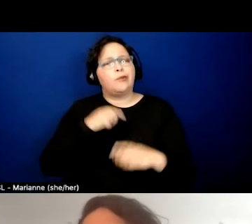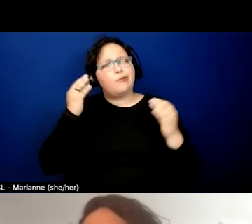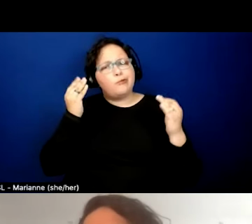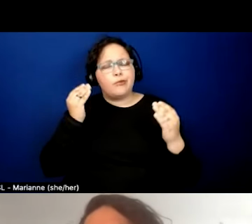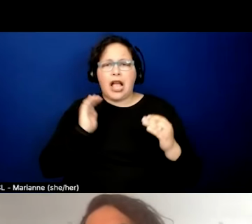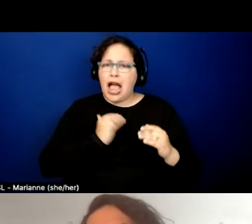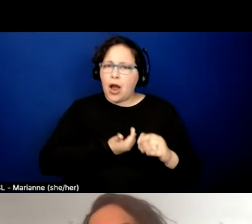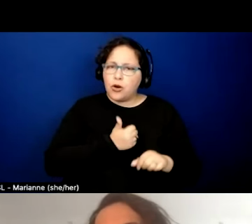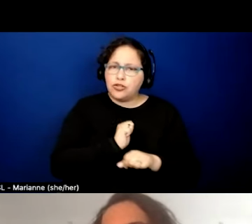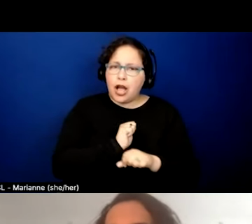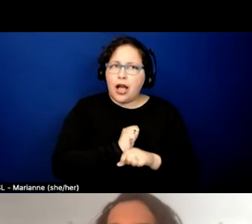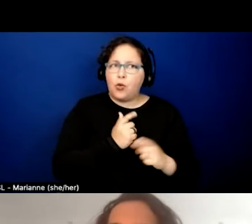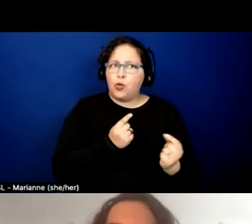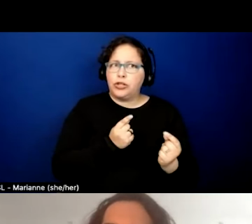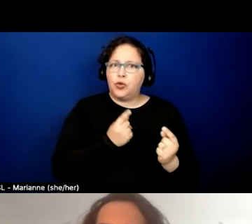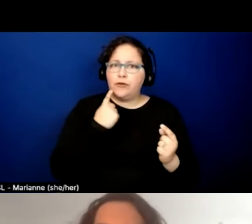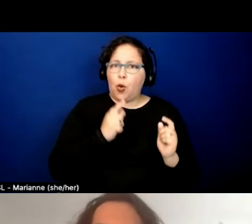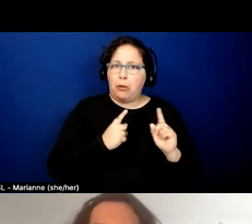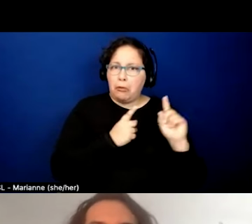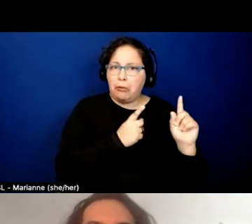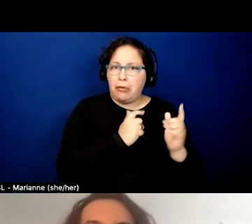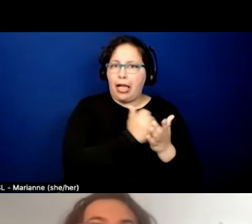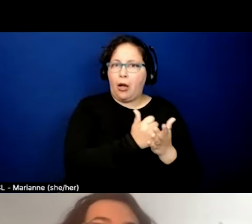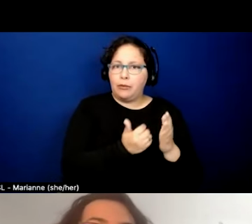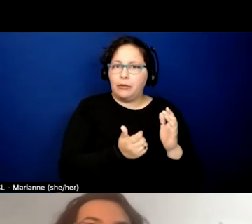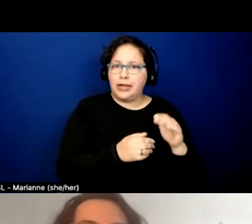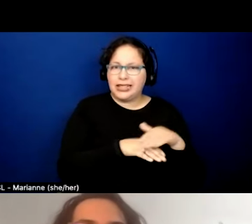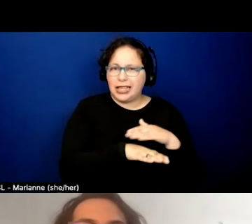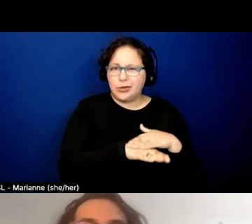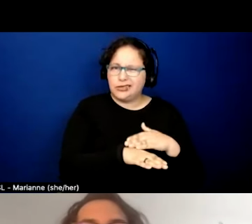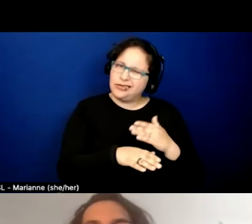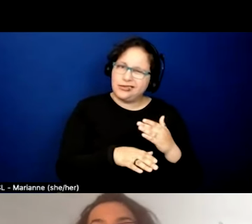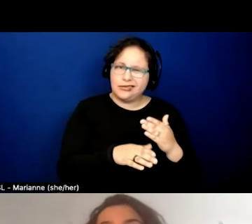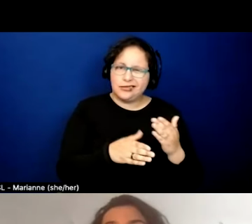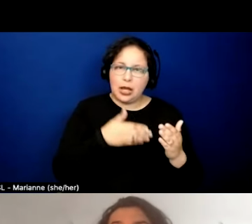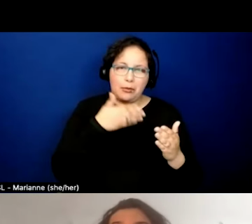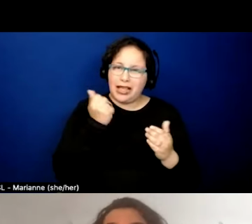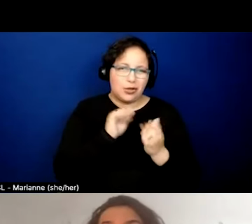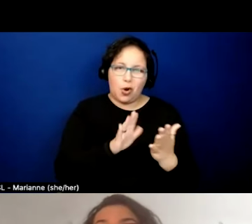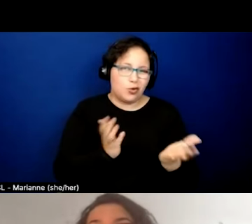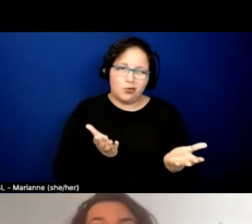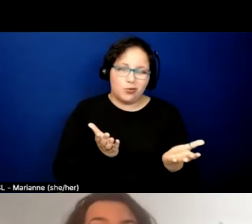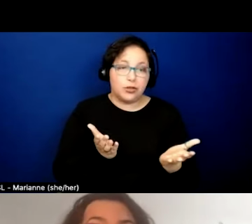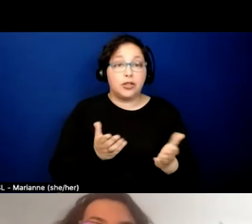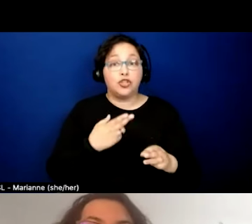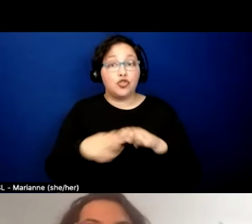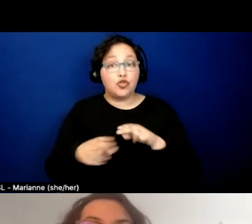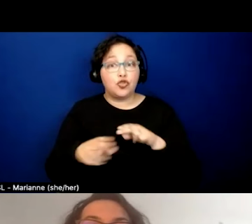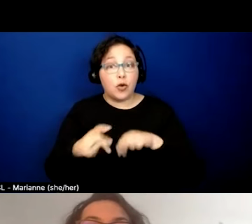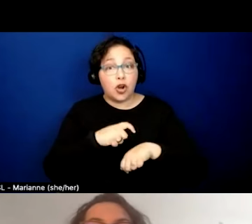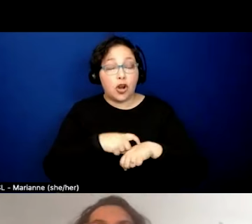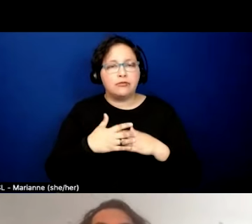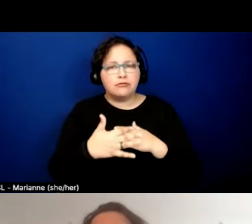were doing about accessibility and how it might not have been like the best approach. Among the short-term actions, we identified the